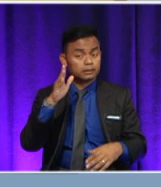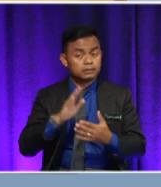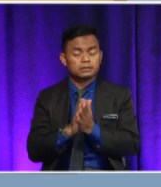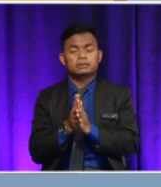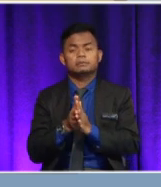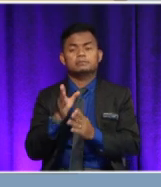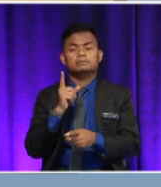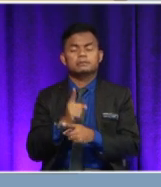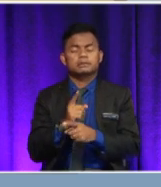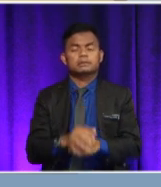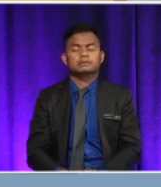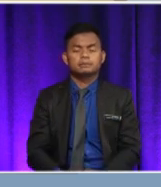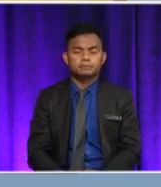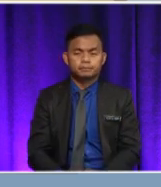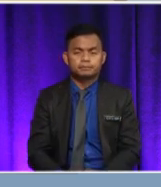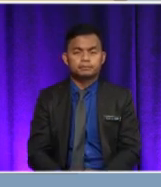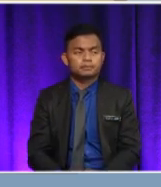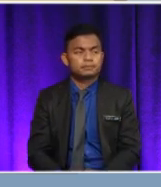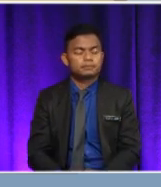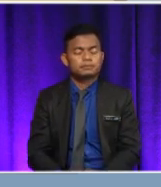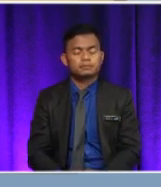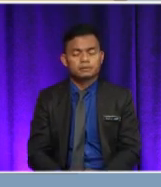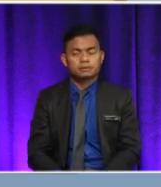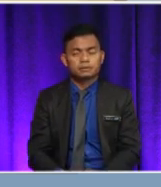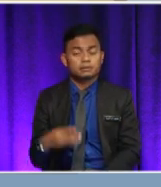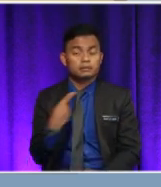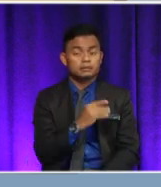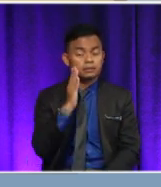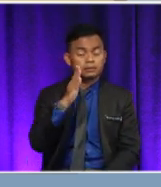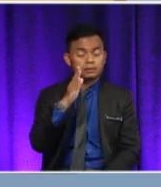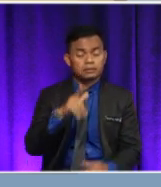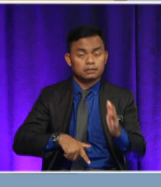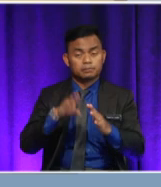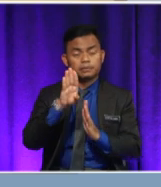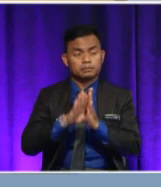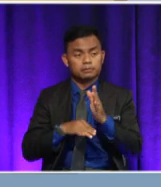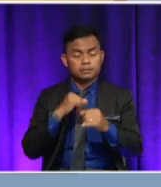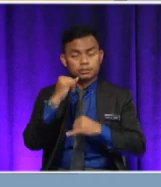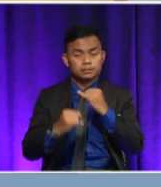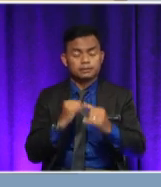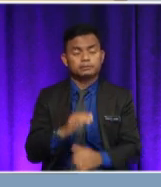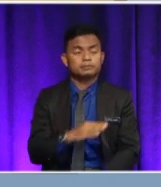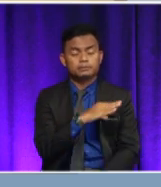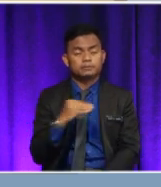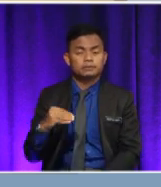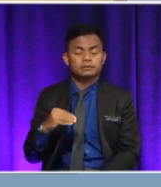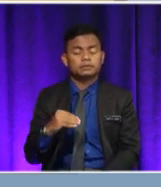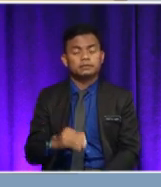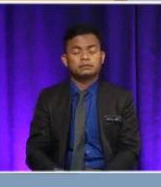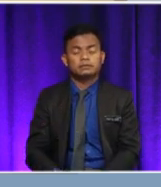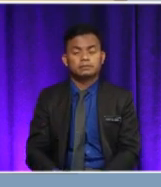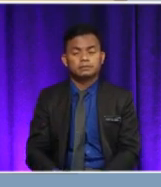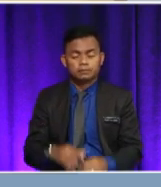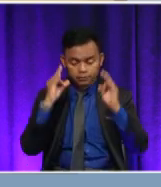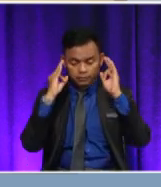that if you are determined to do something, it will be a success. Okay, being determined to do something. Okay, thank